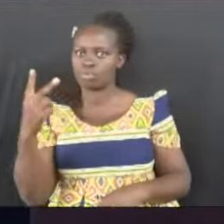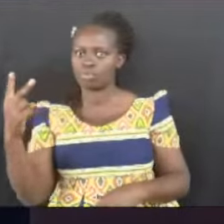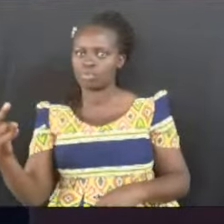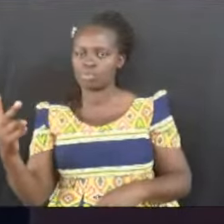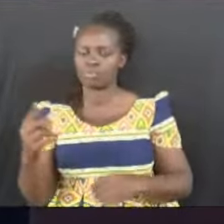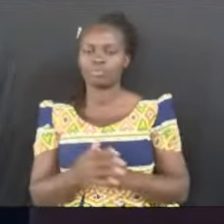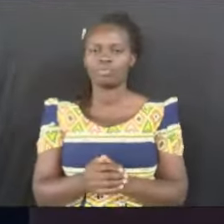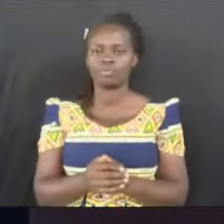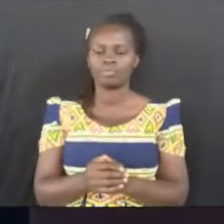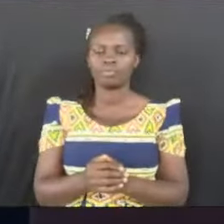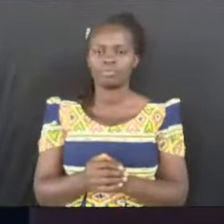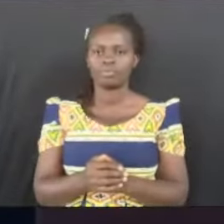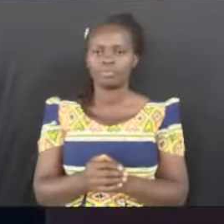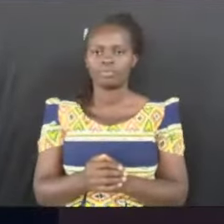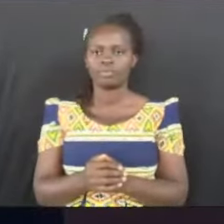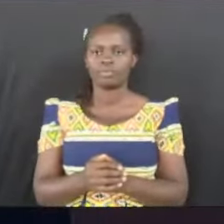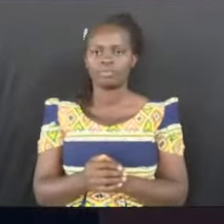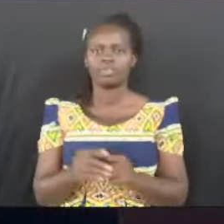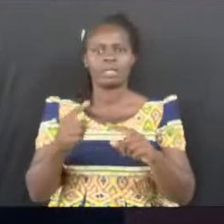But it's not just that.